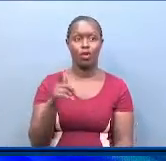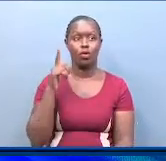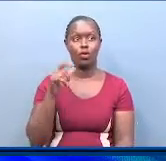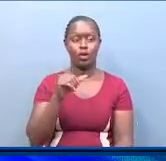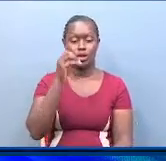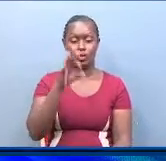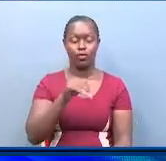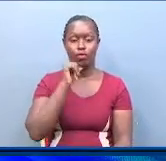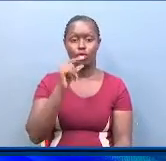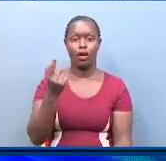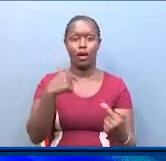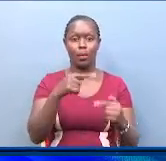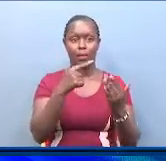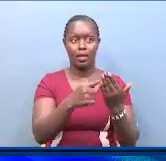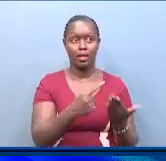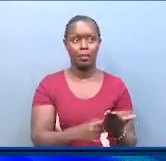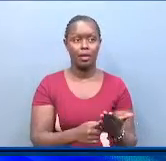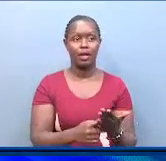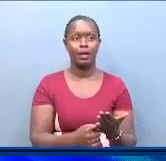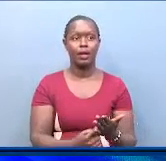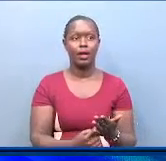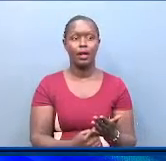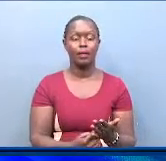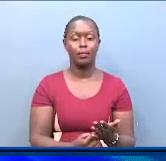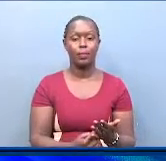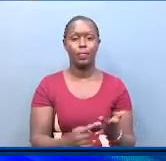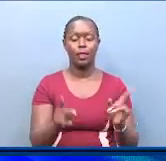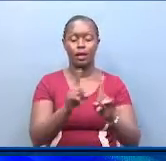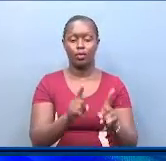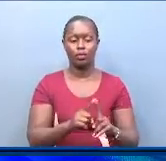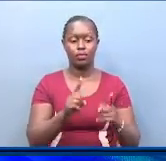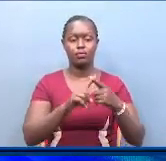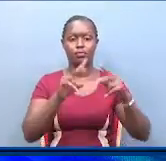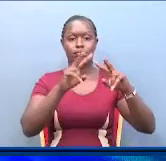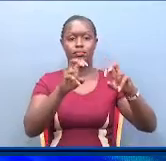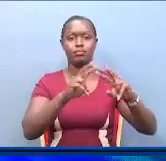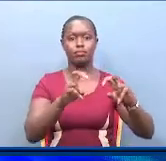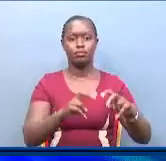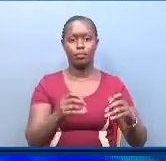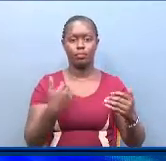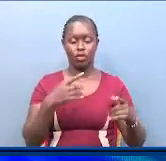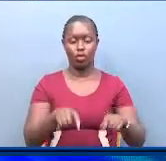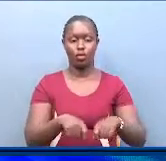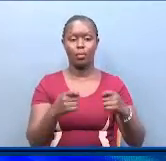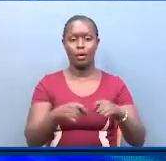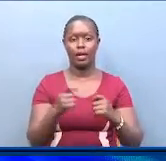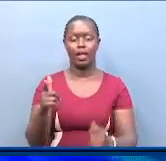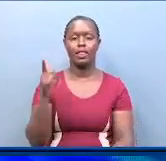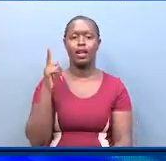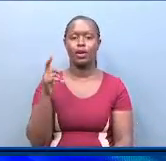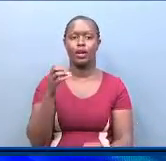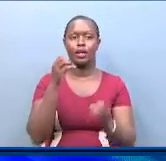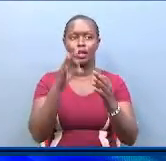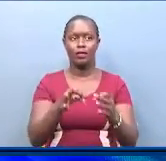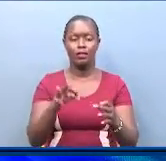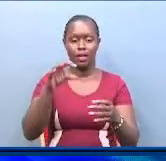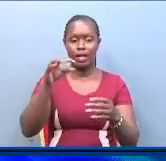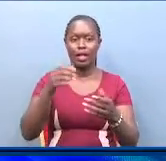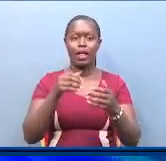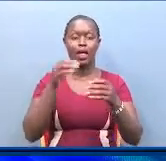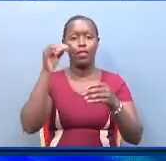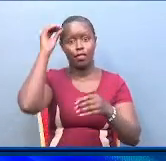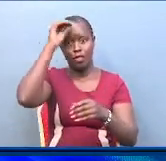don't appear in the debates, you should be interrogated. You are breaking the law. All right. Or if the